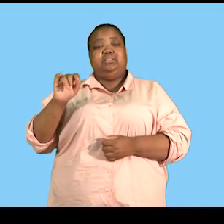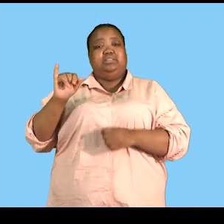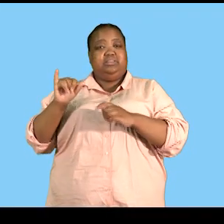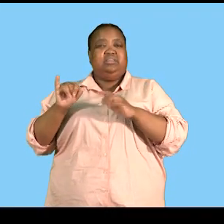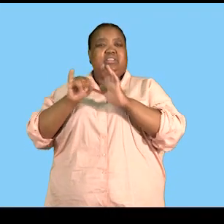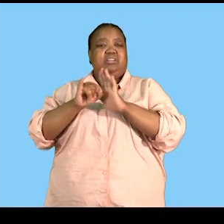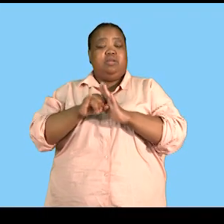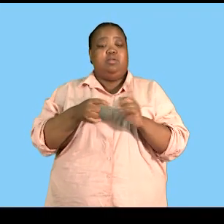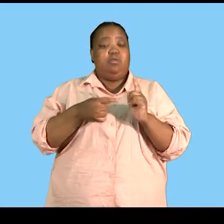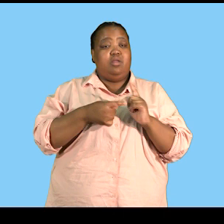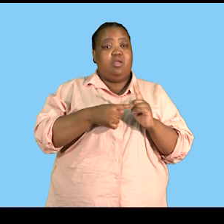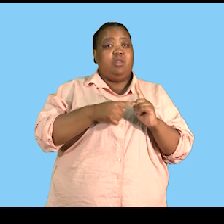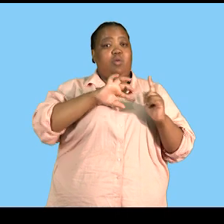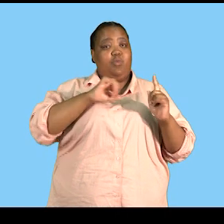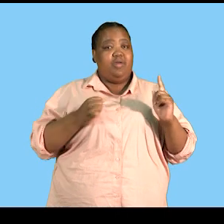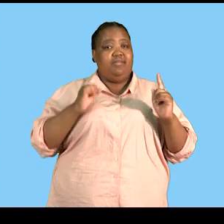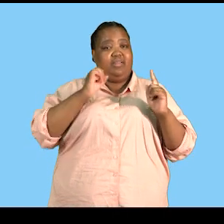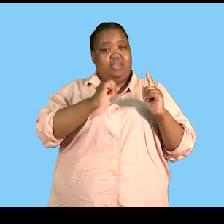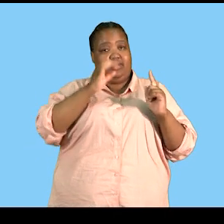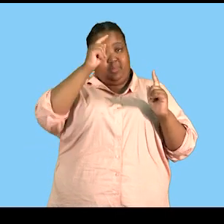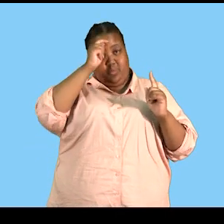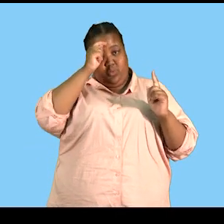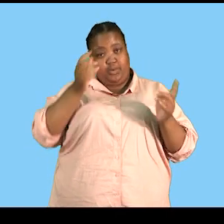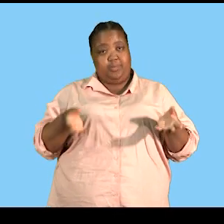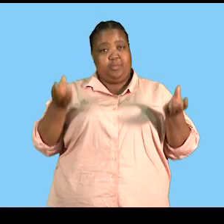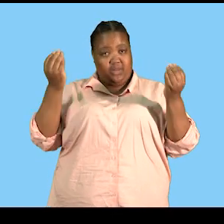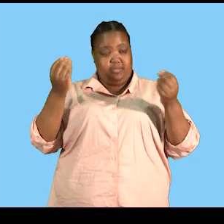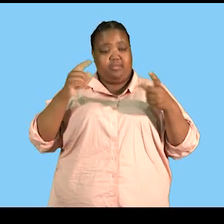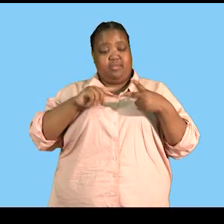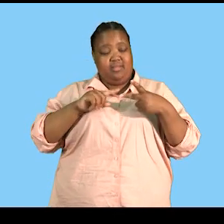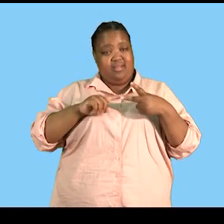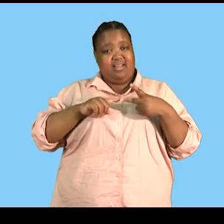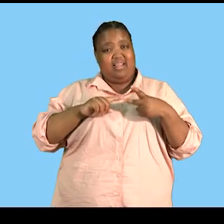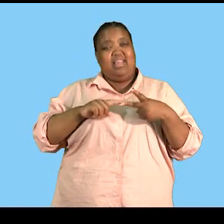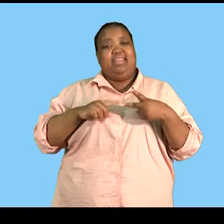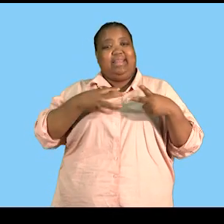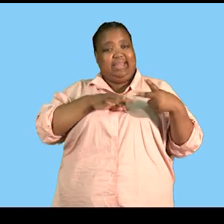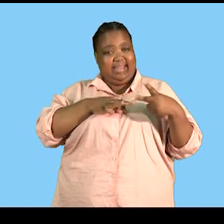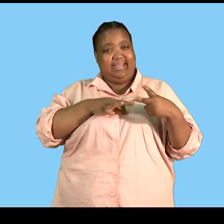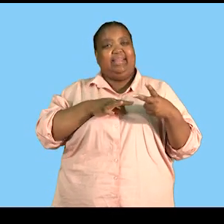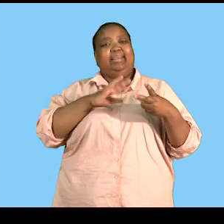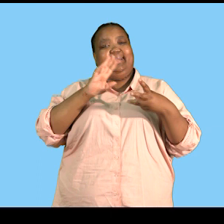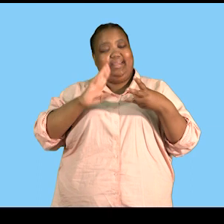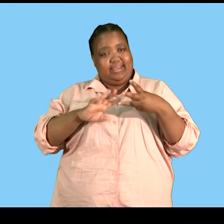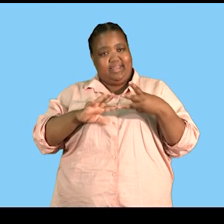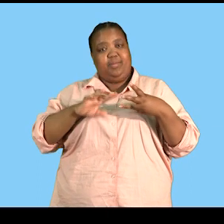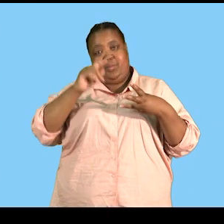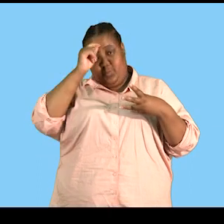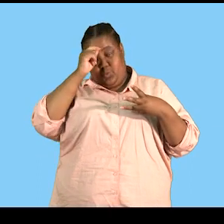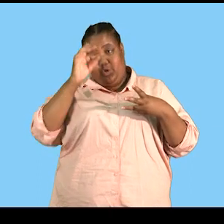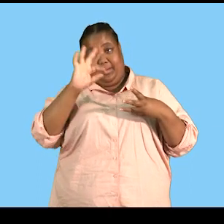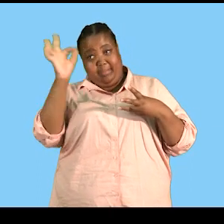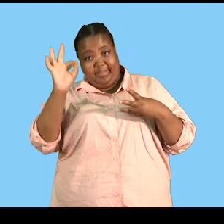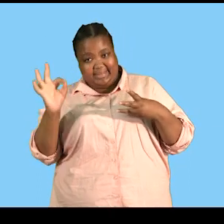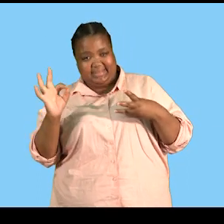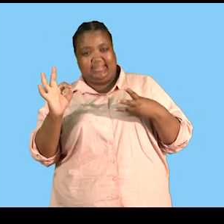Mr. Jonathan and his wife of getting a boy, then a girl, and then a boy